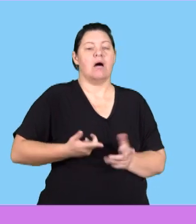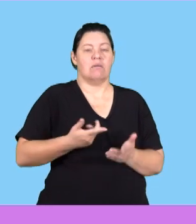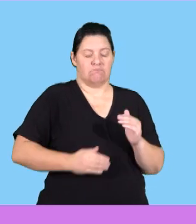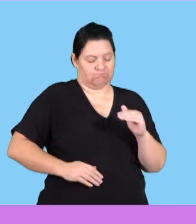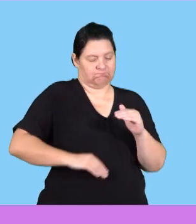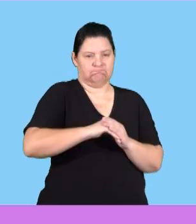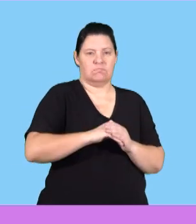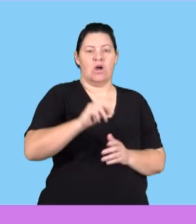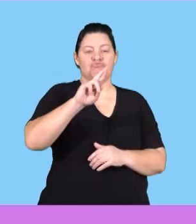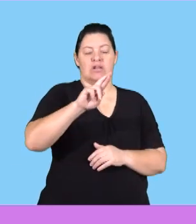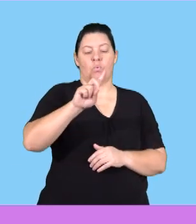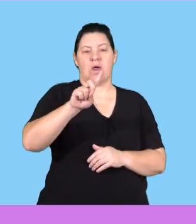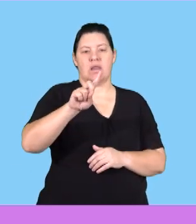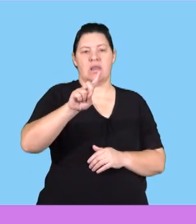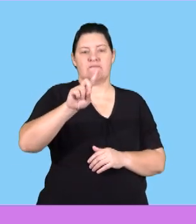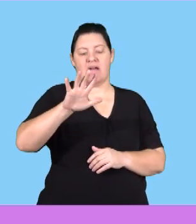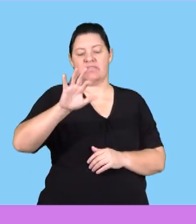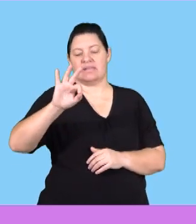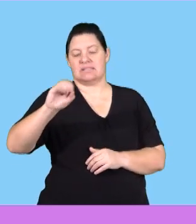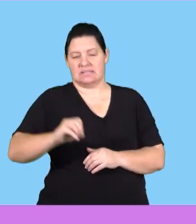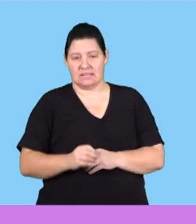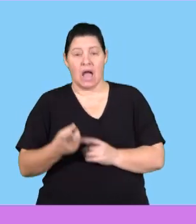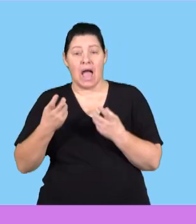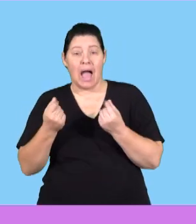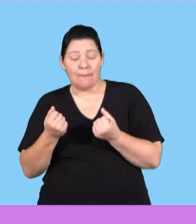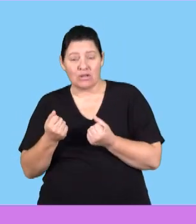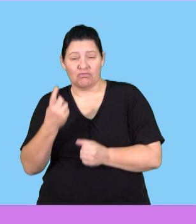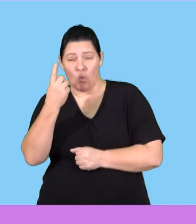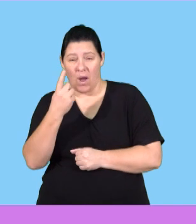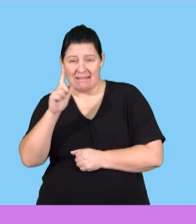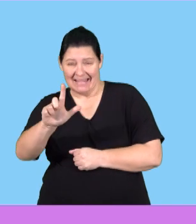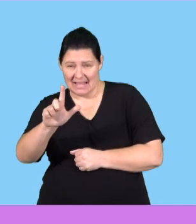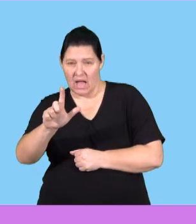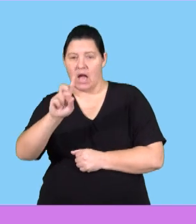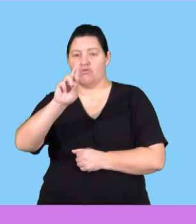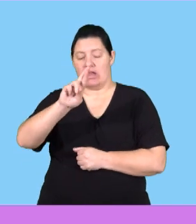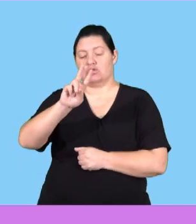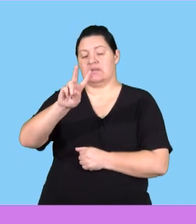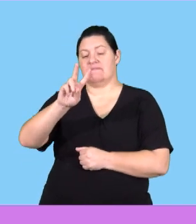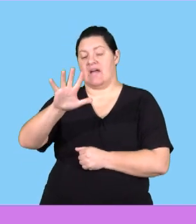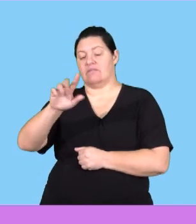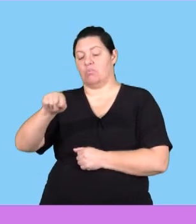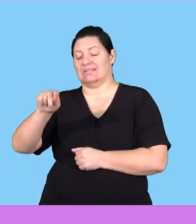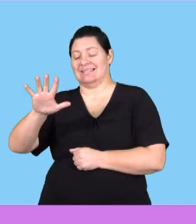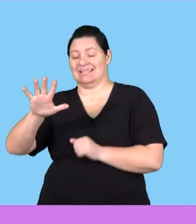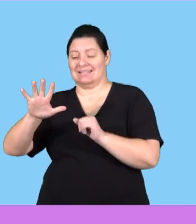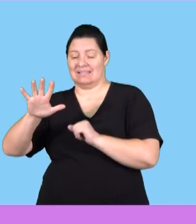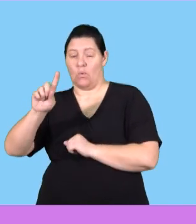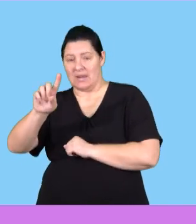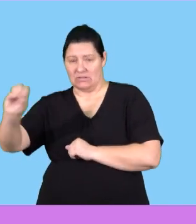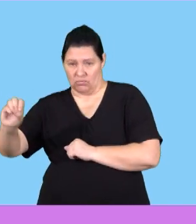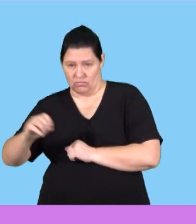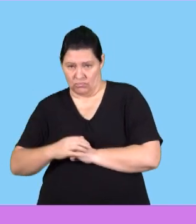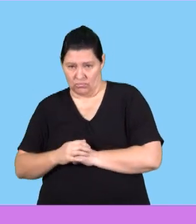1,530. The cost of petrol is 25 rand 10 cents per liter. This is the